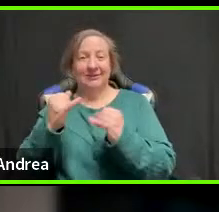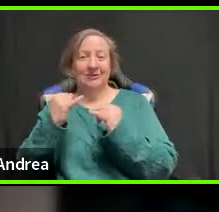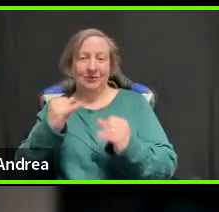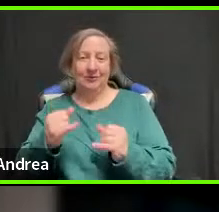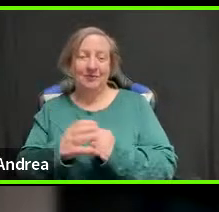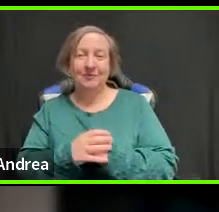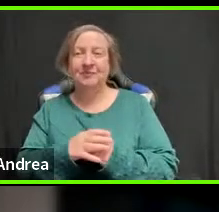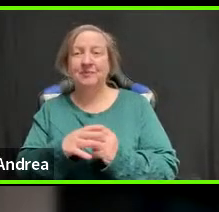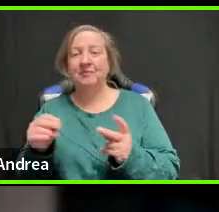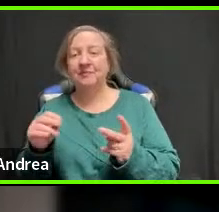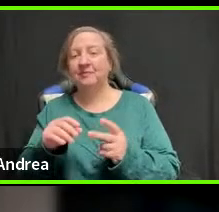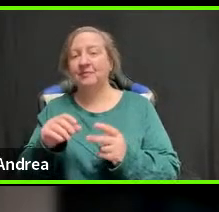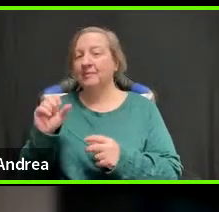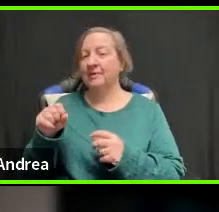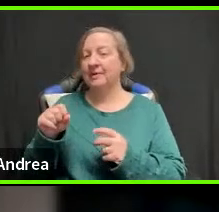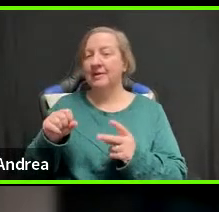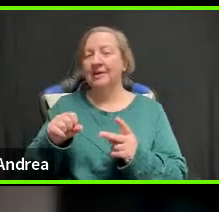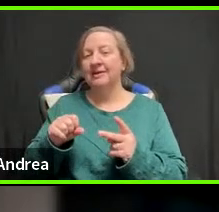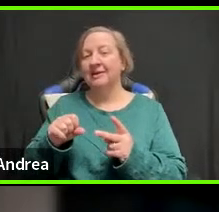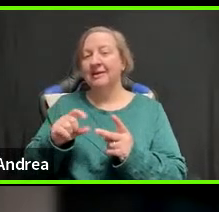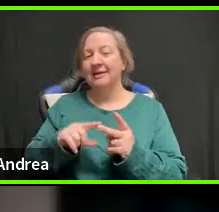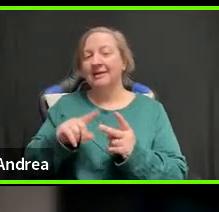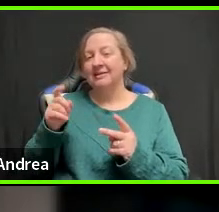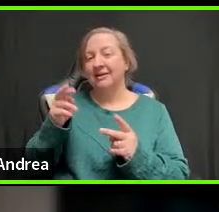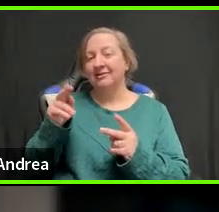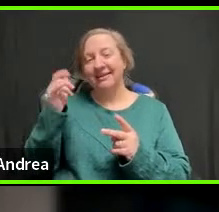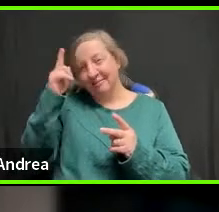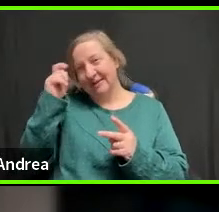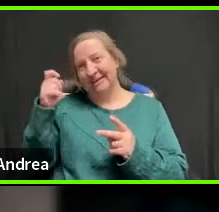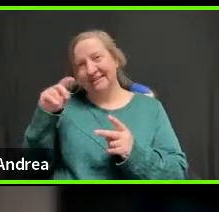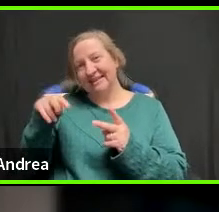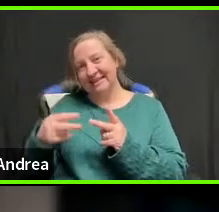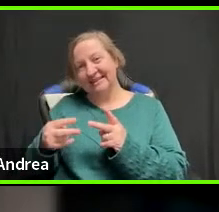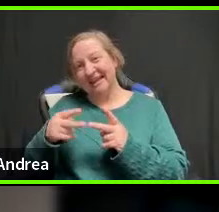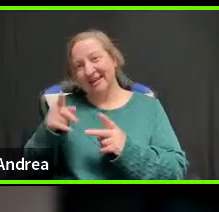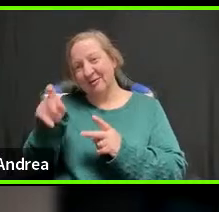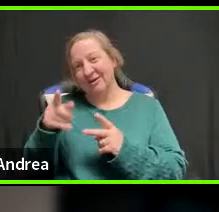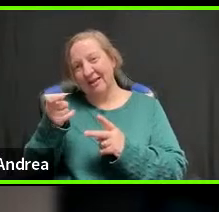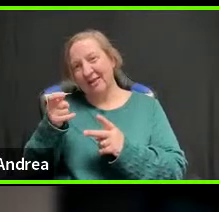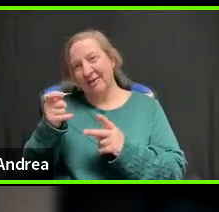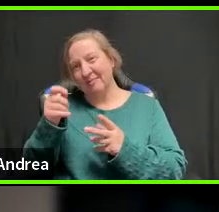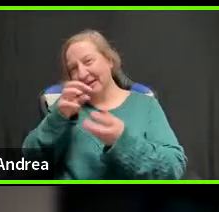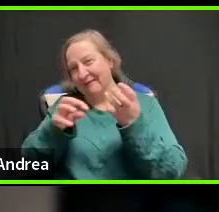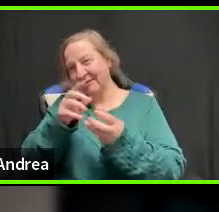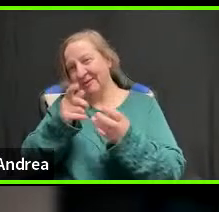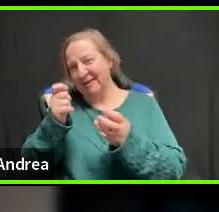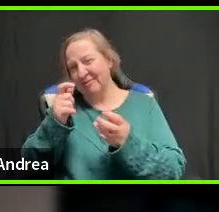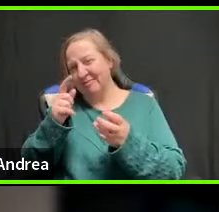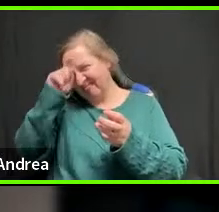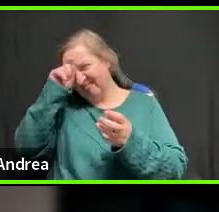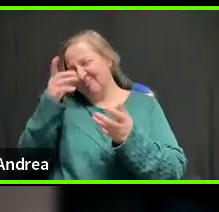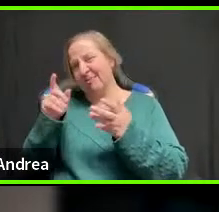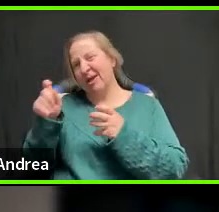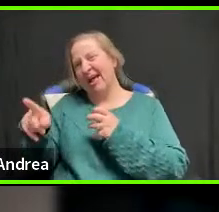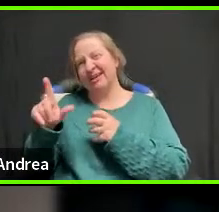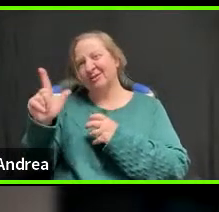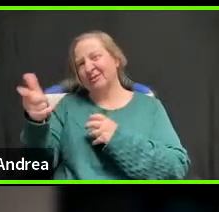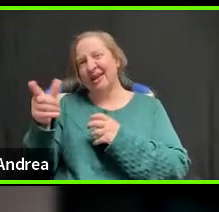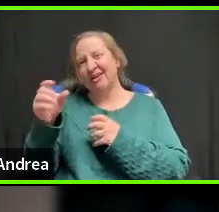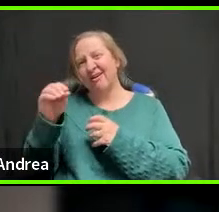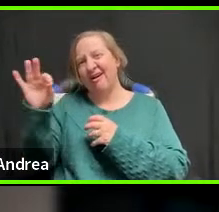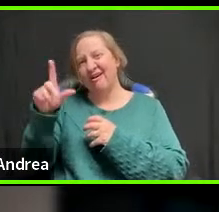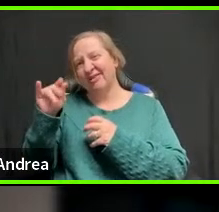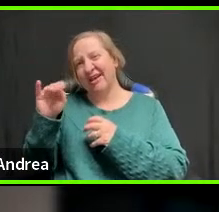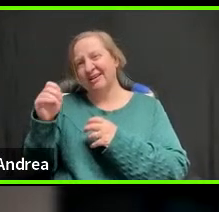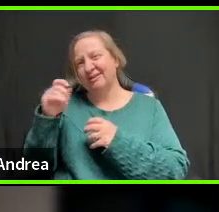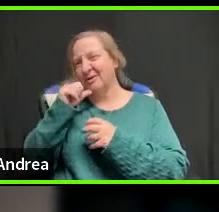Okay. The second question, since the second question was a little confusing, I know we're a little bit behind. Why don't I check with you offline on that one so we don't have to use everyone